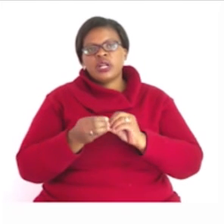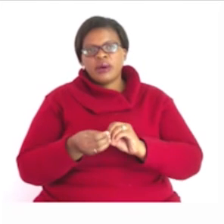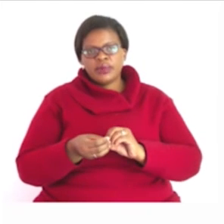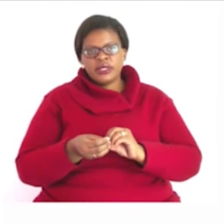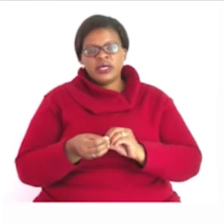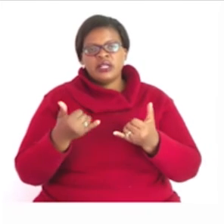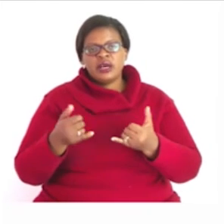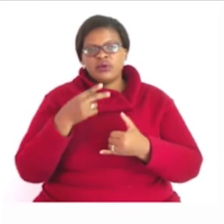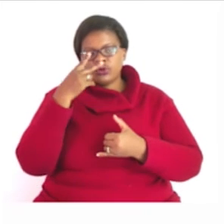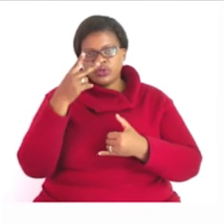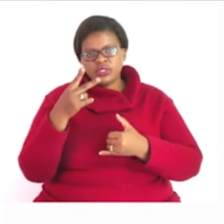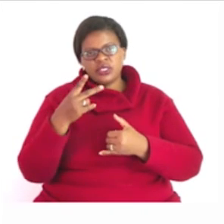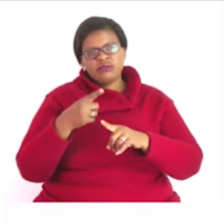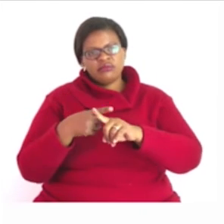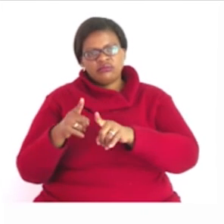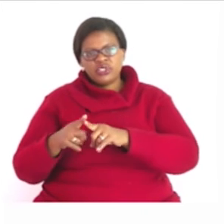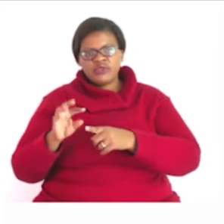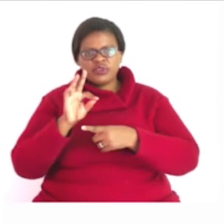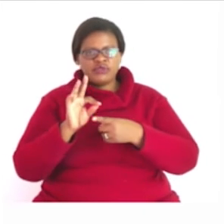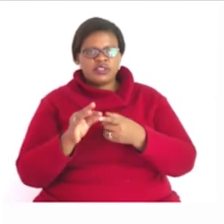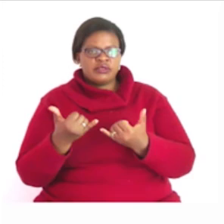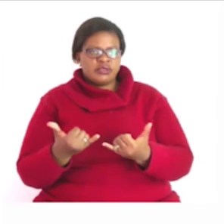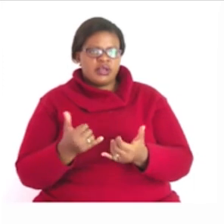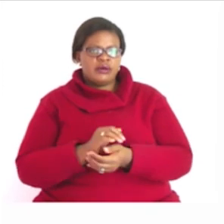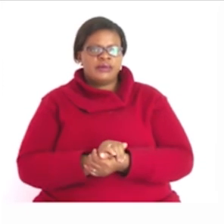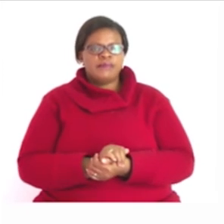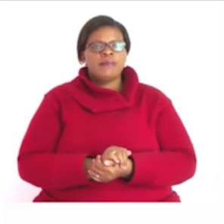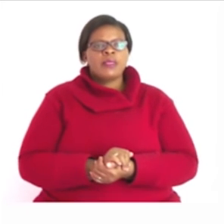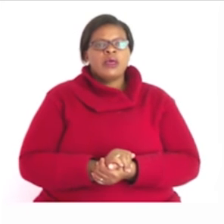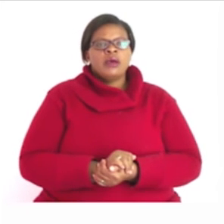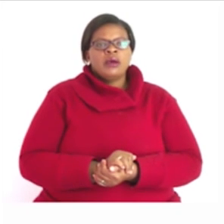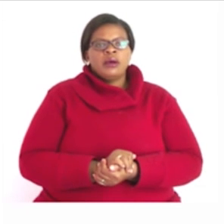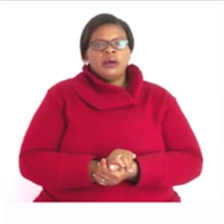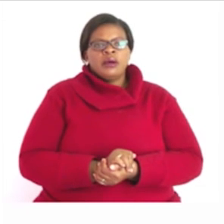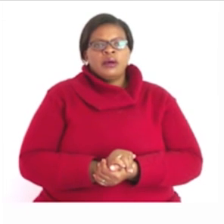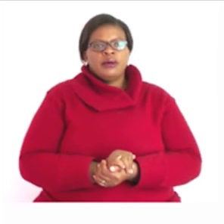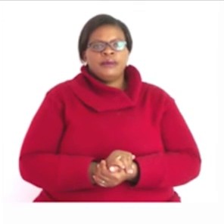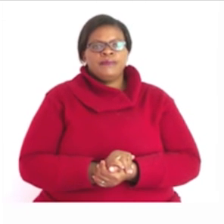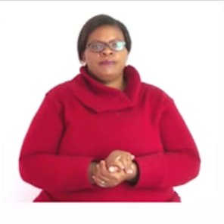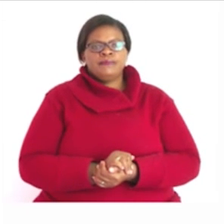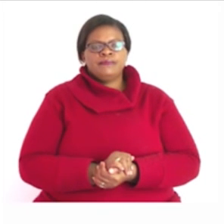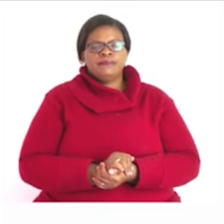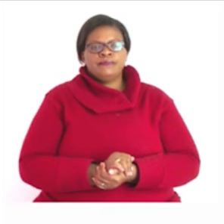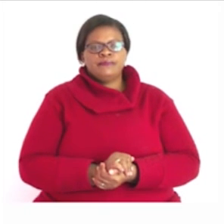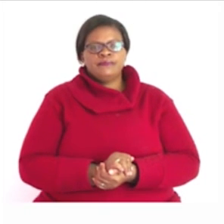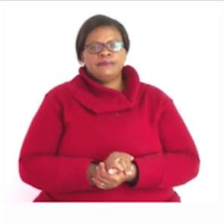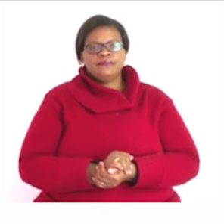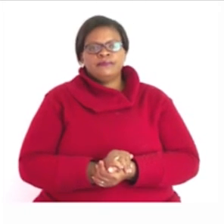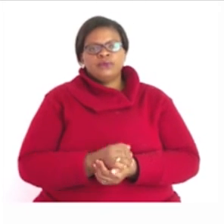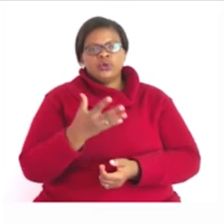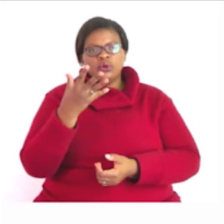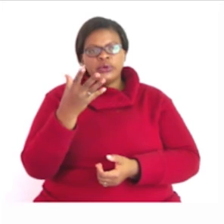now. So let's look at the list of factors below. So we